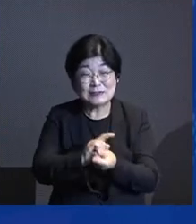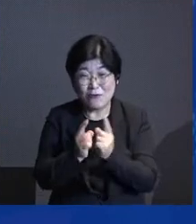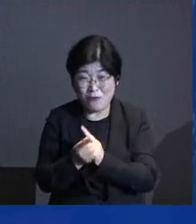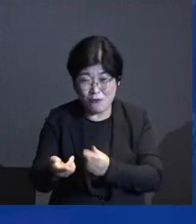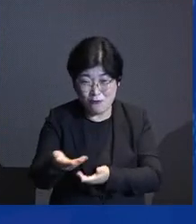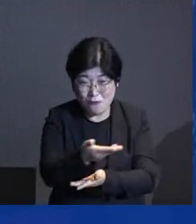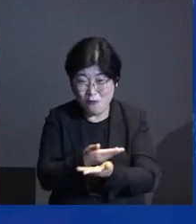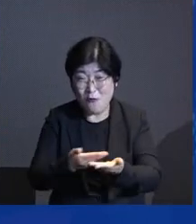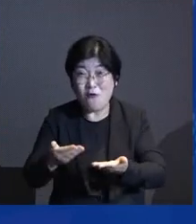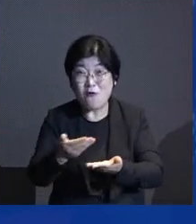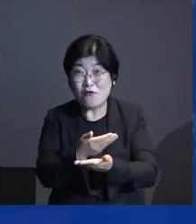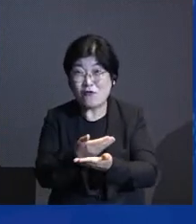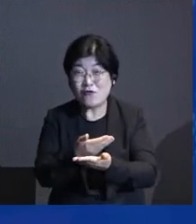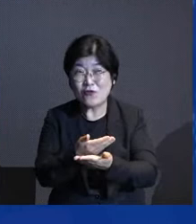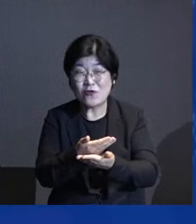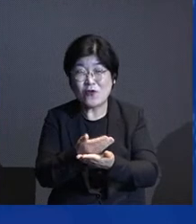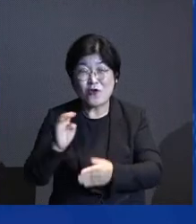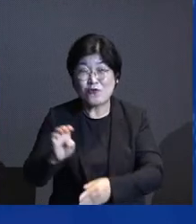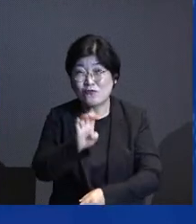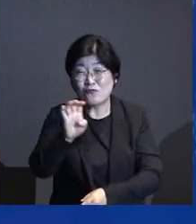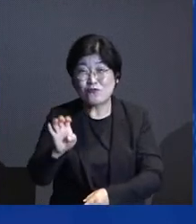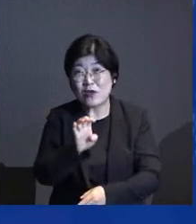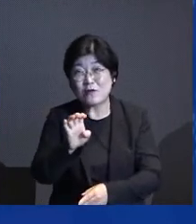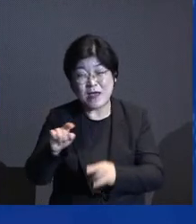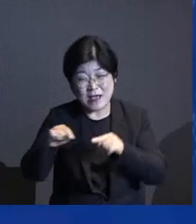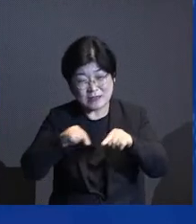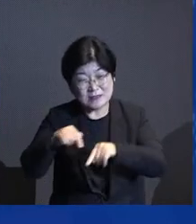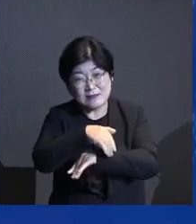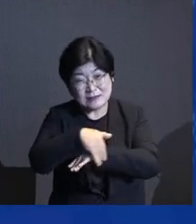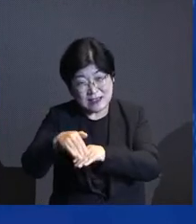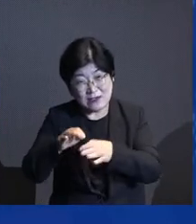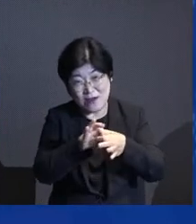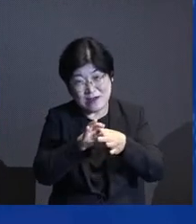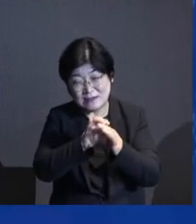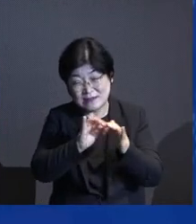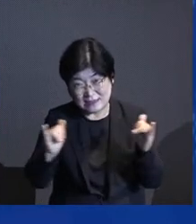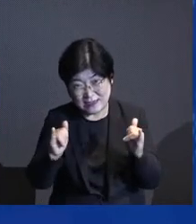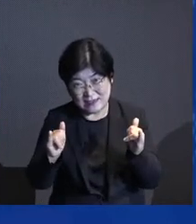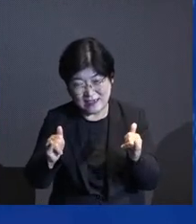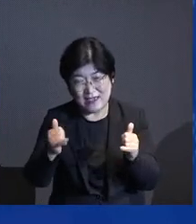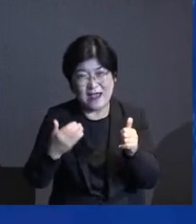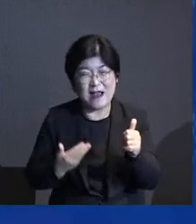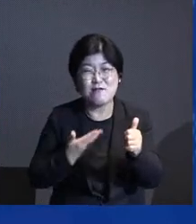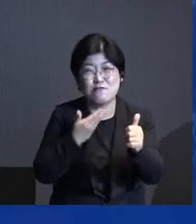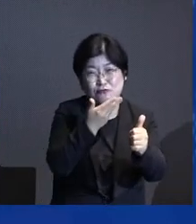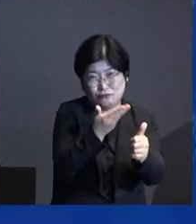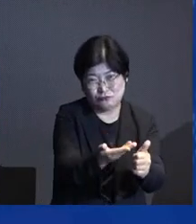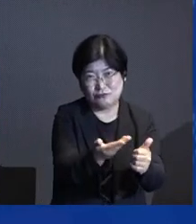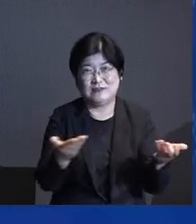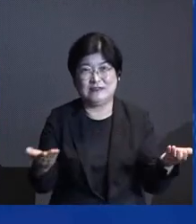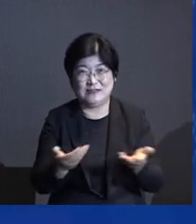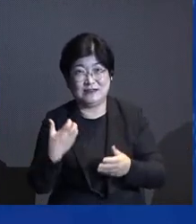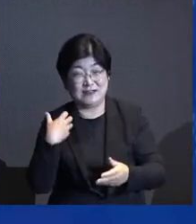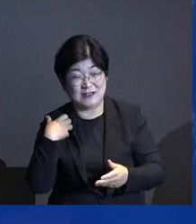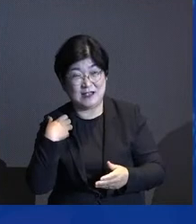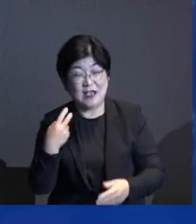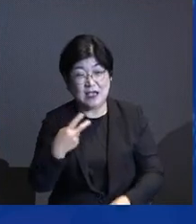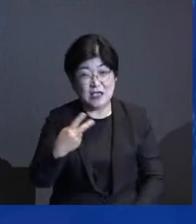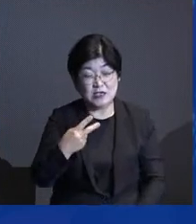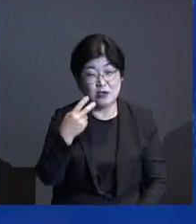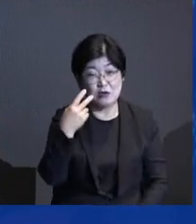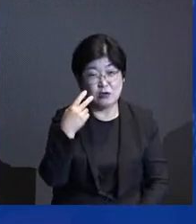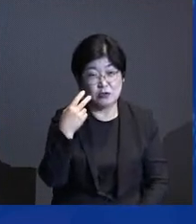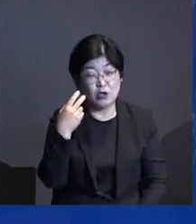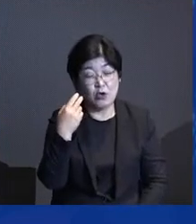European policymakers and stakeholders. So she has joined AGE Europe in 2009, and she holds a